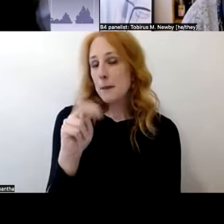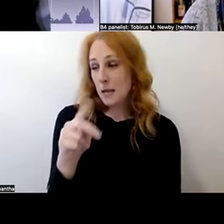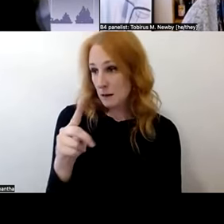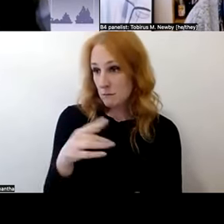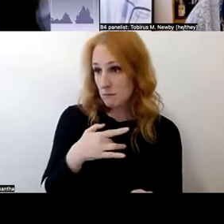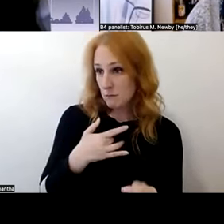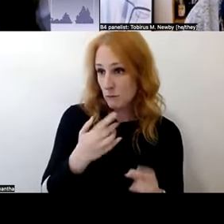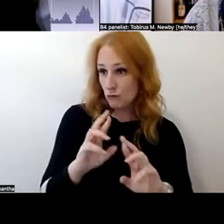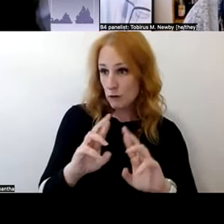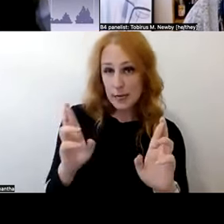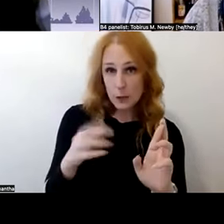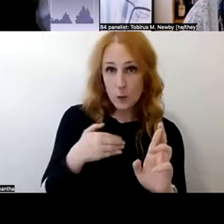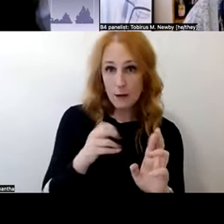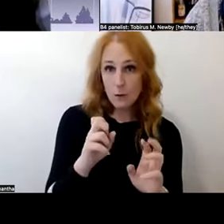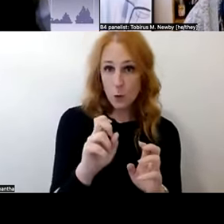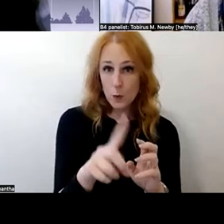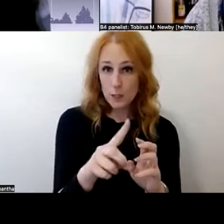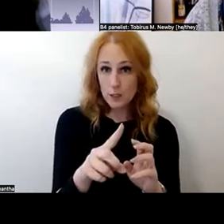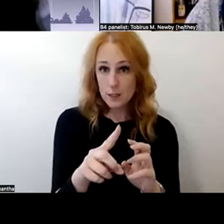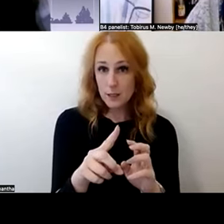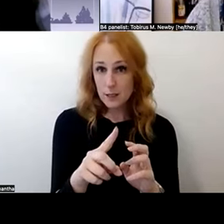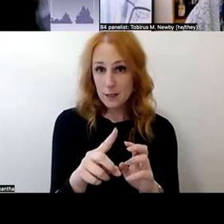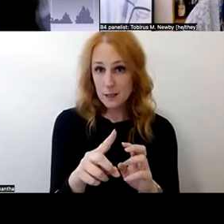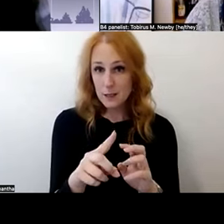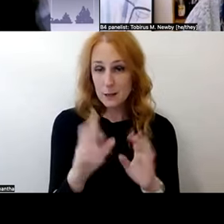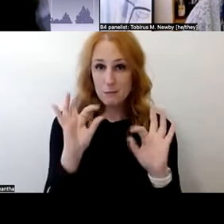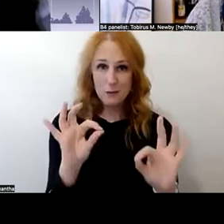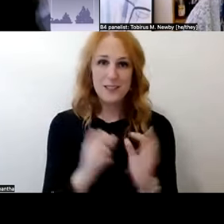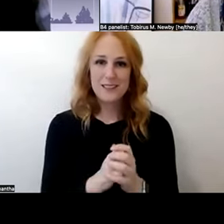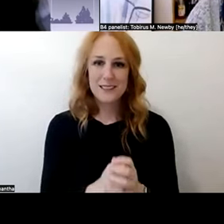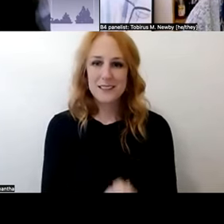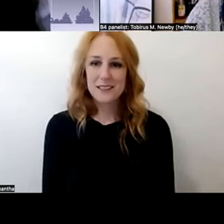we have one question queued up at anything. Okay, beautiful.